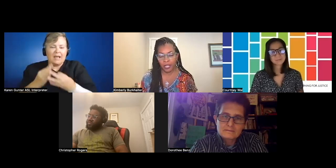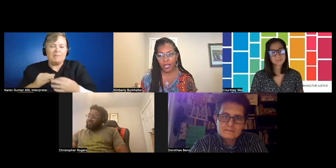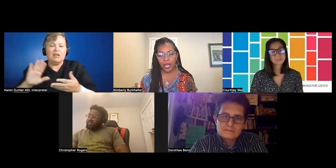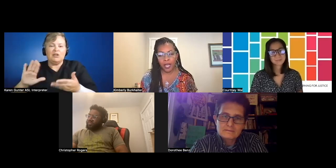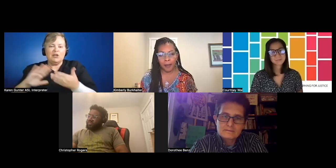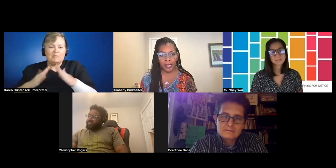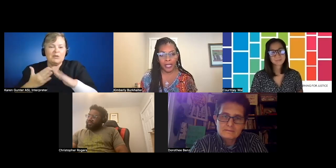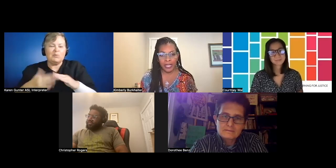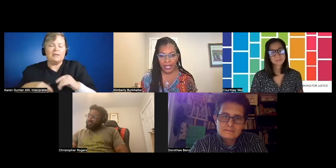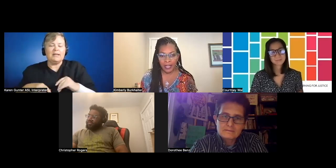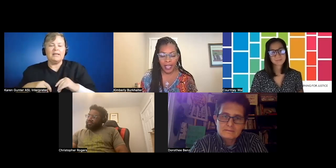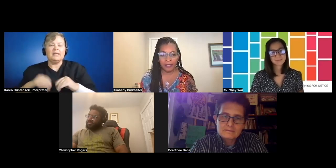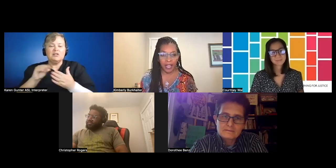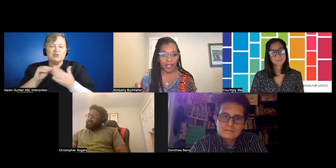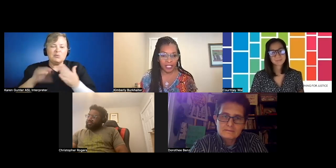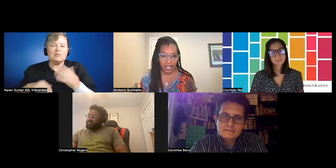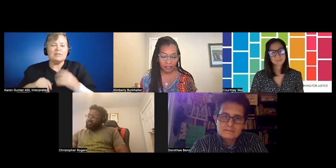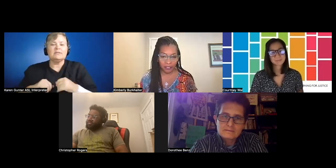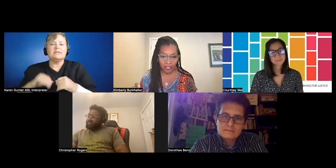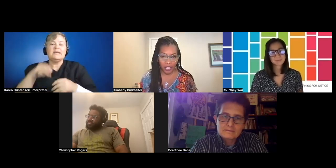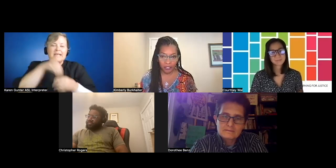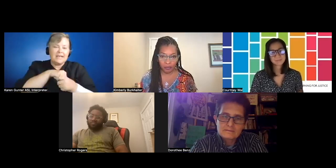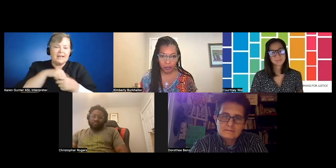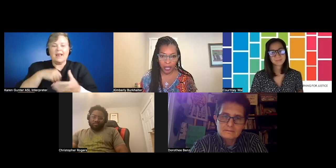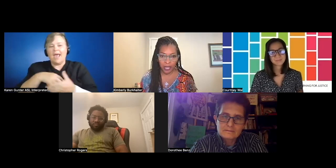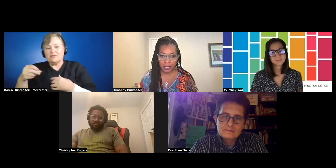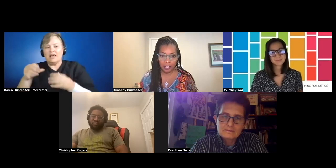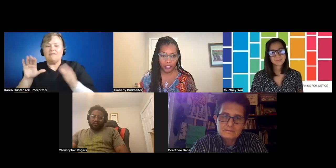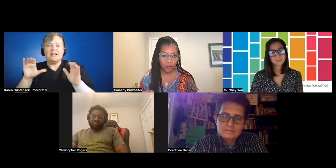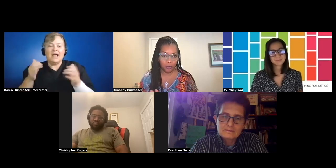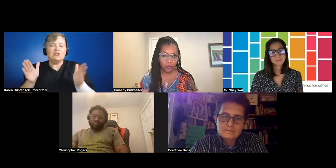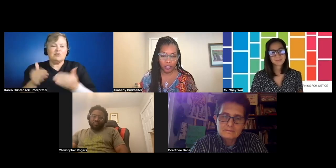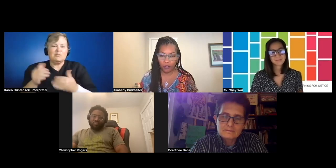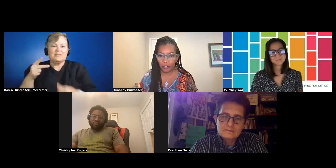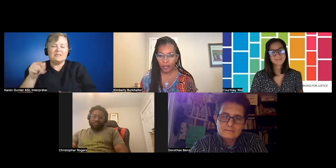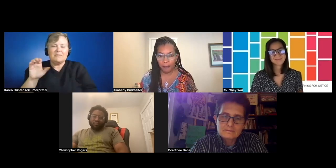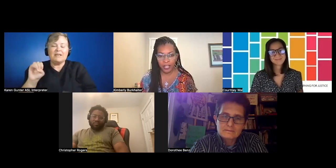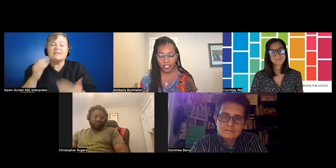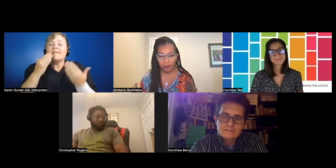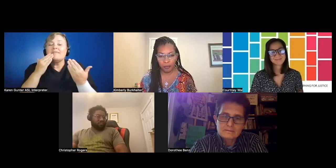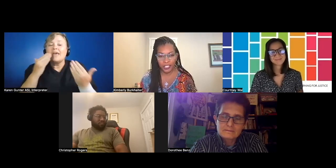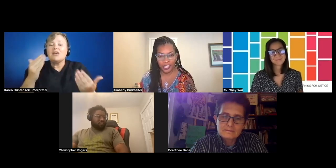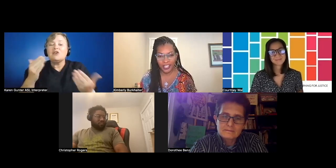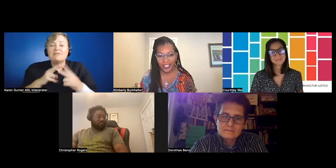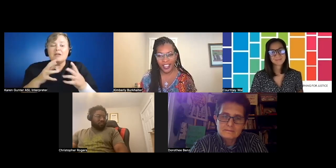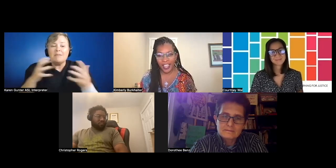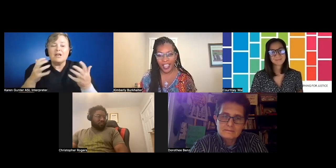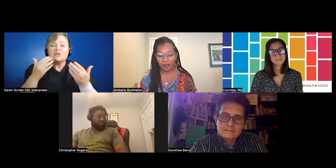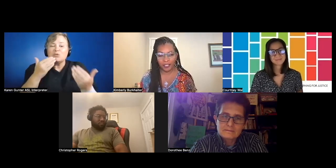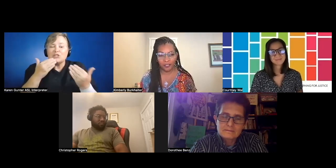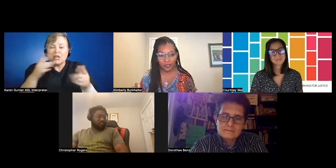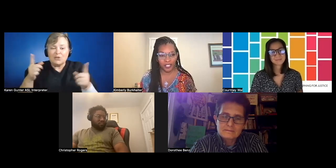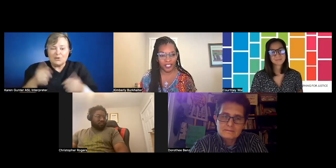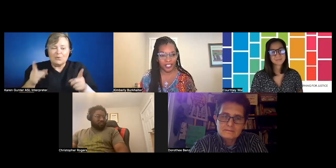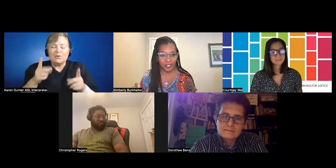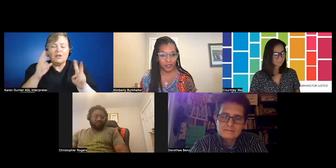community, in and then outside of their classroom space. Thank you so very much. Appreciate it. And we